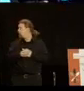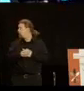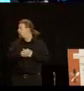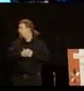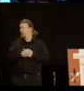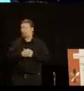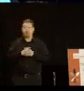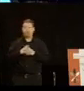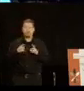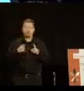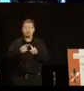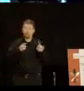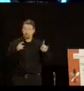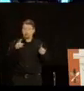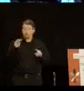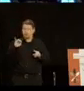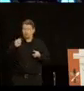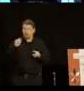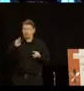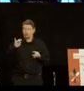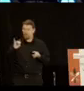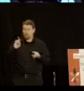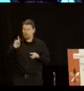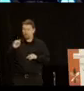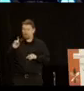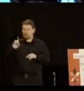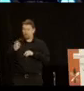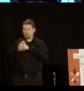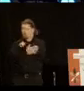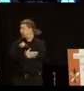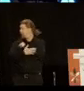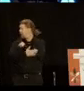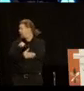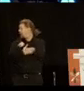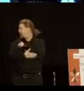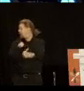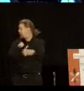And from Miami-Dade County, Angelita Salado.